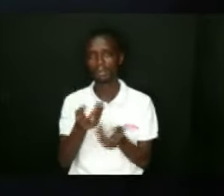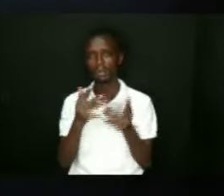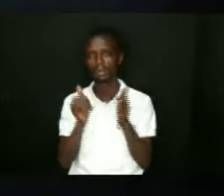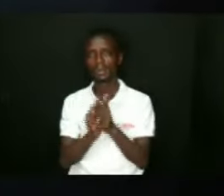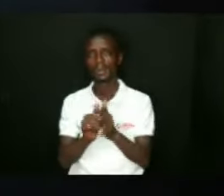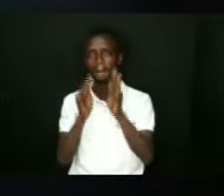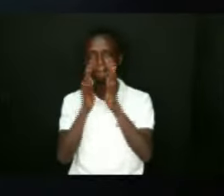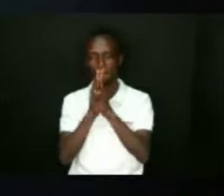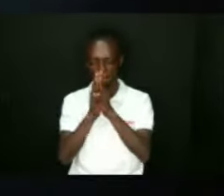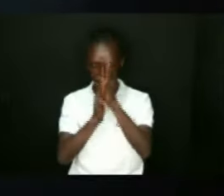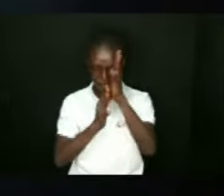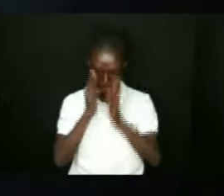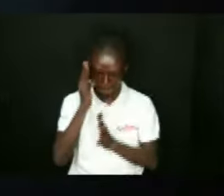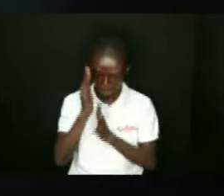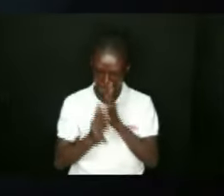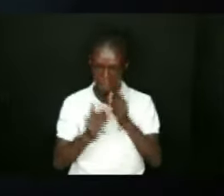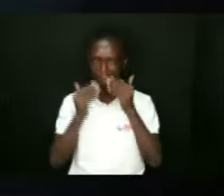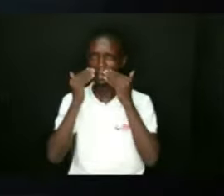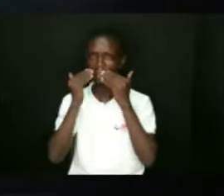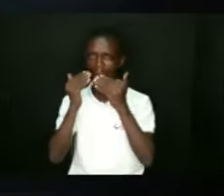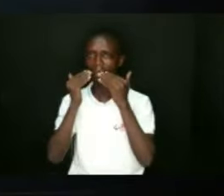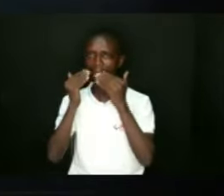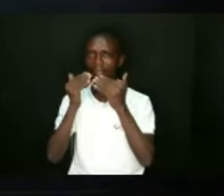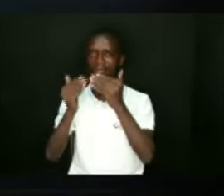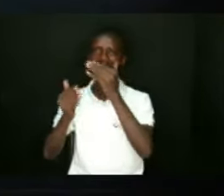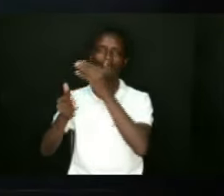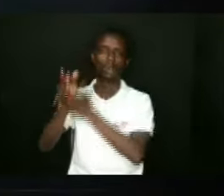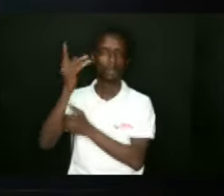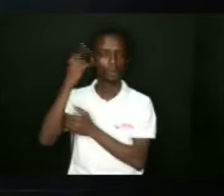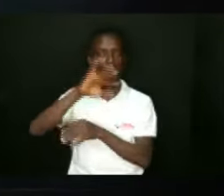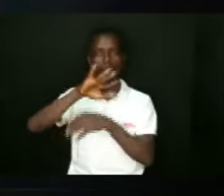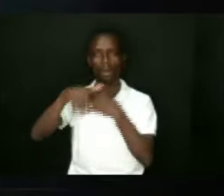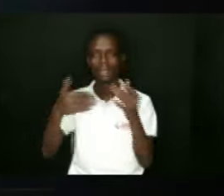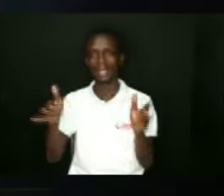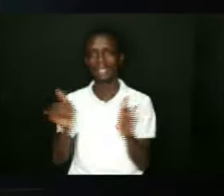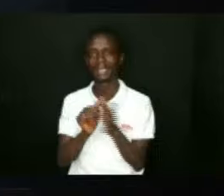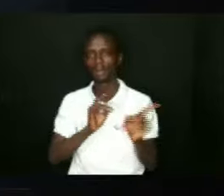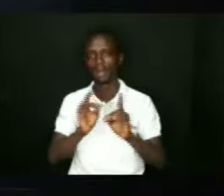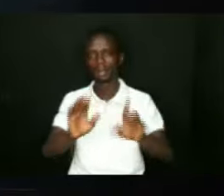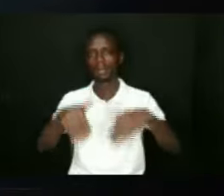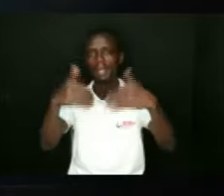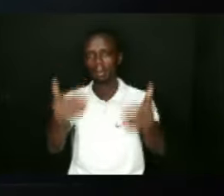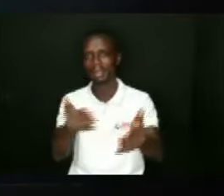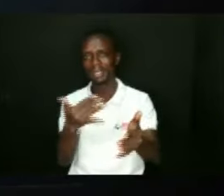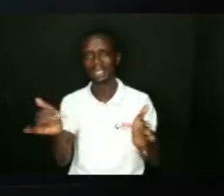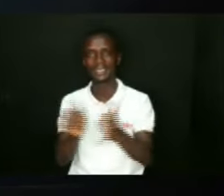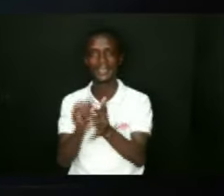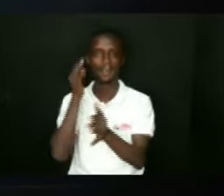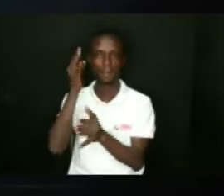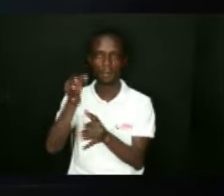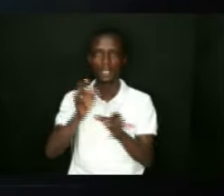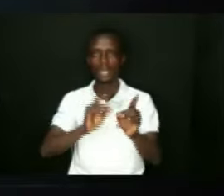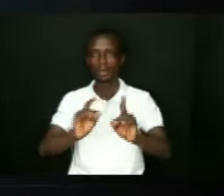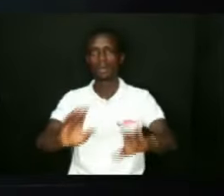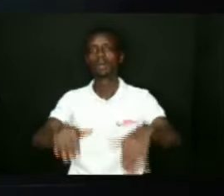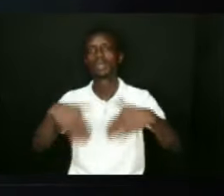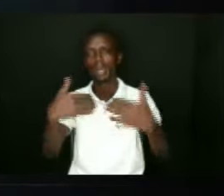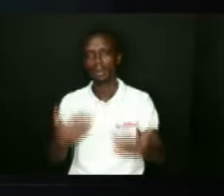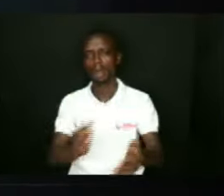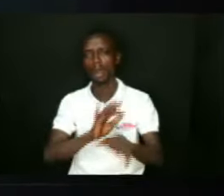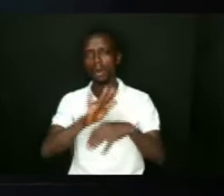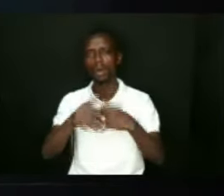He's done, He is doing, and He's about to do. We have every reason to ascribe unto Him